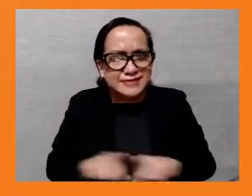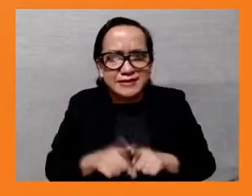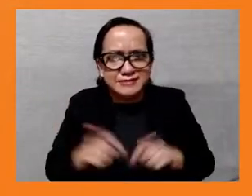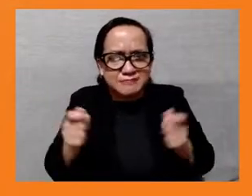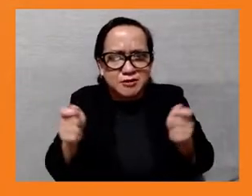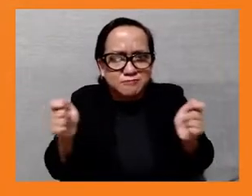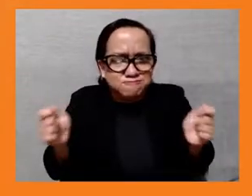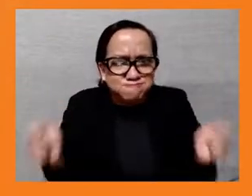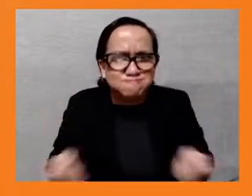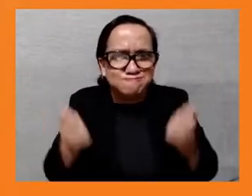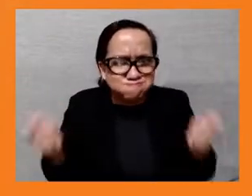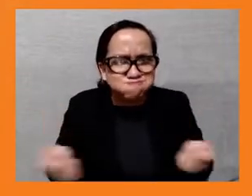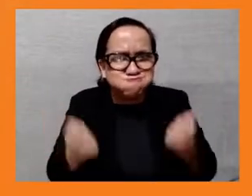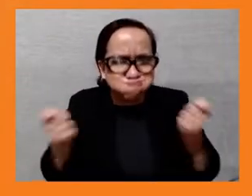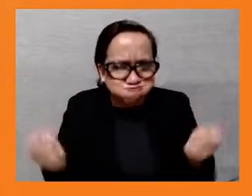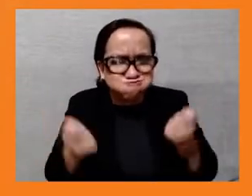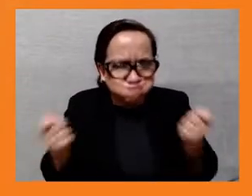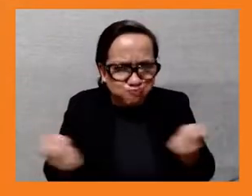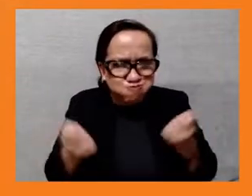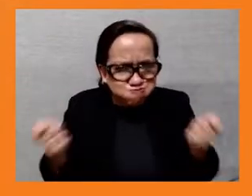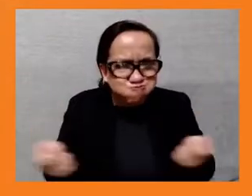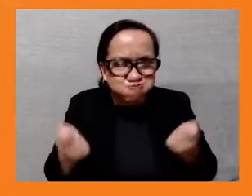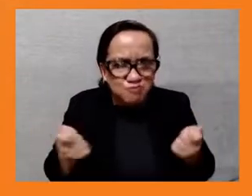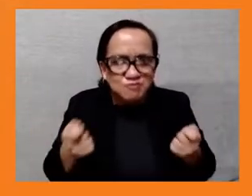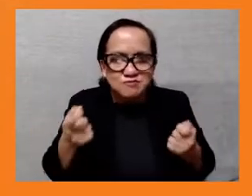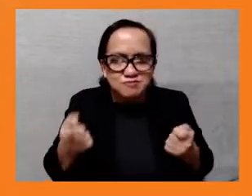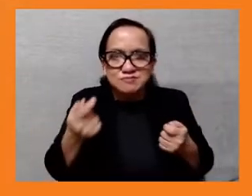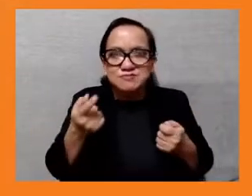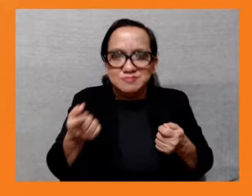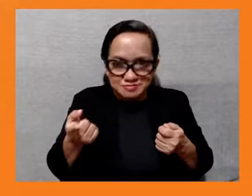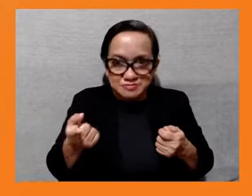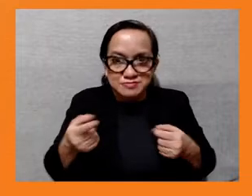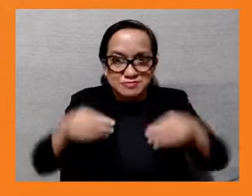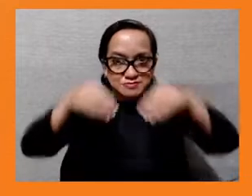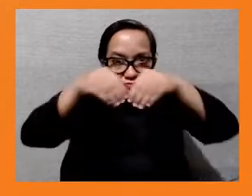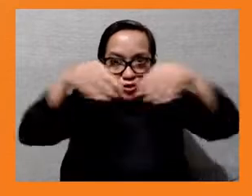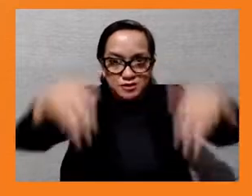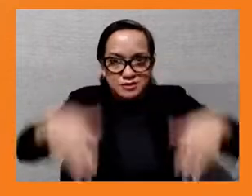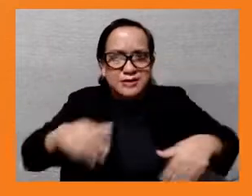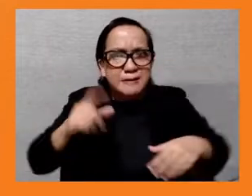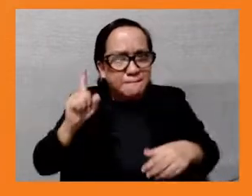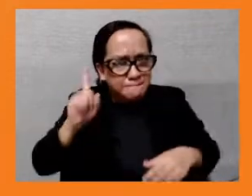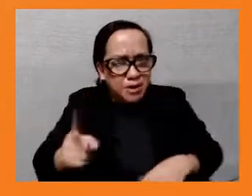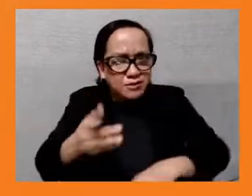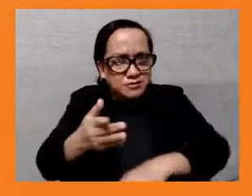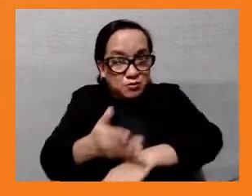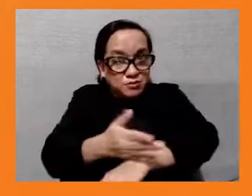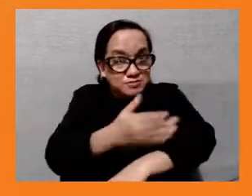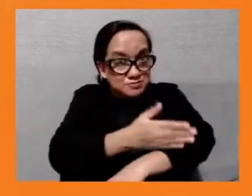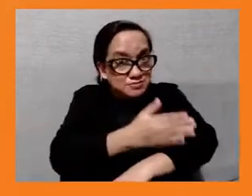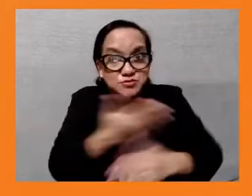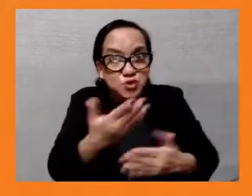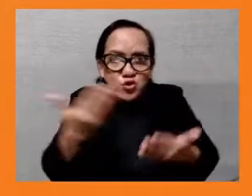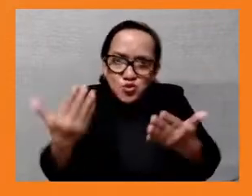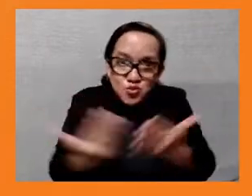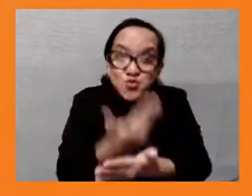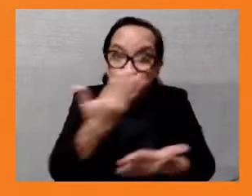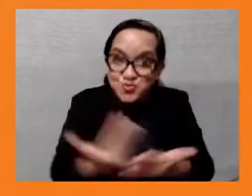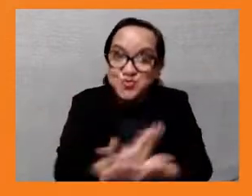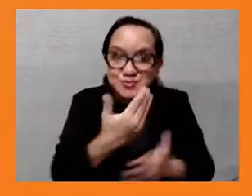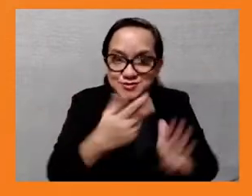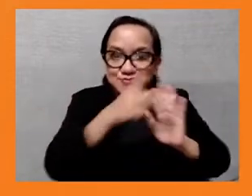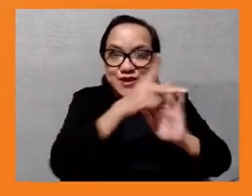Vidya explained in India, which I think in the Kolkata project, I mean, that is